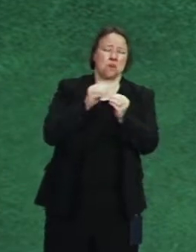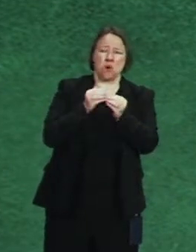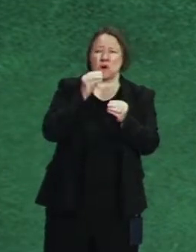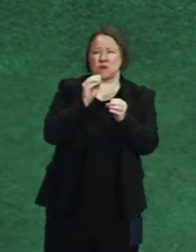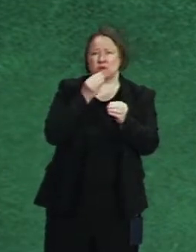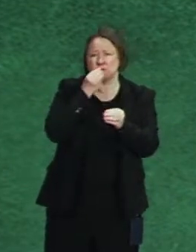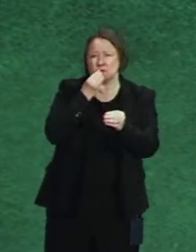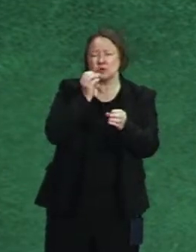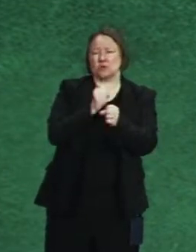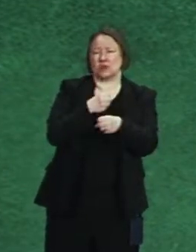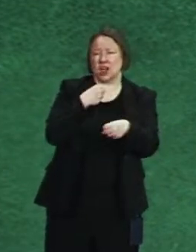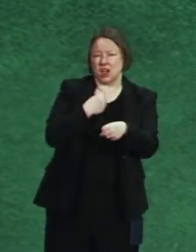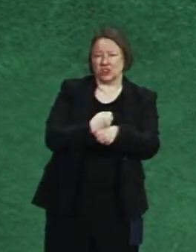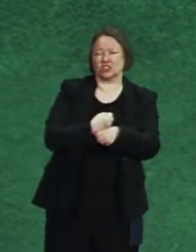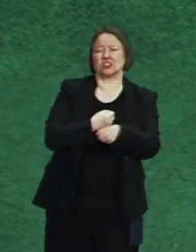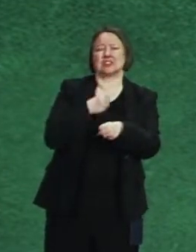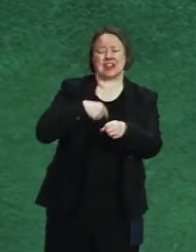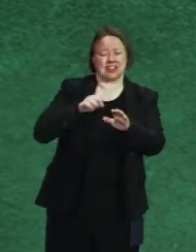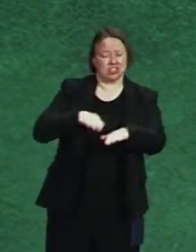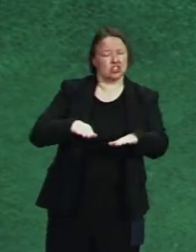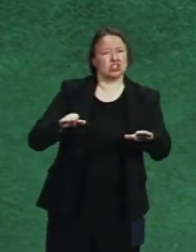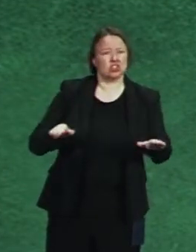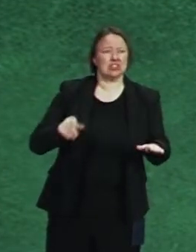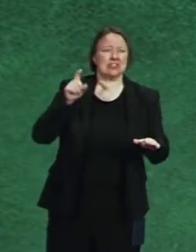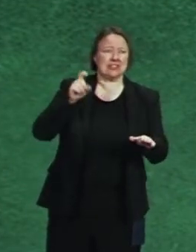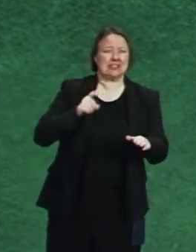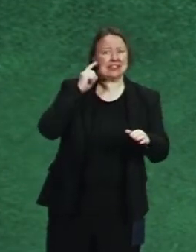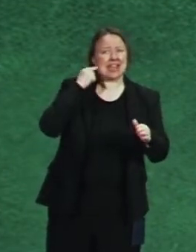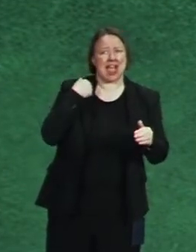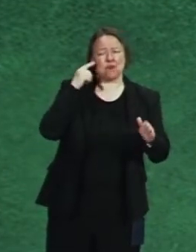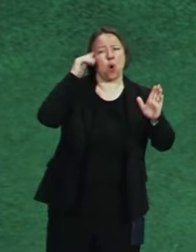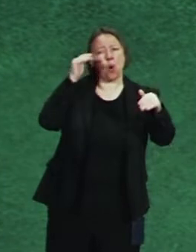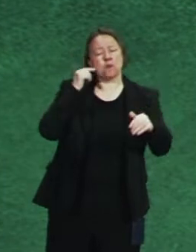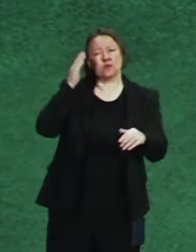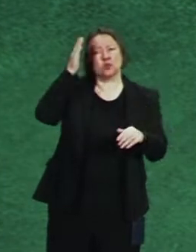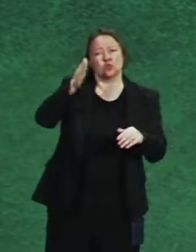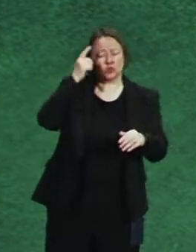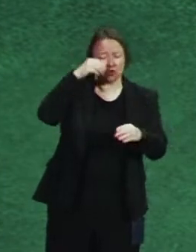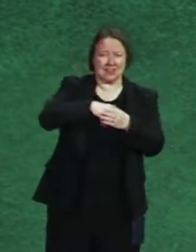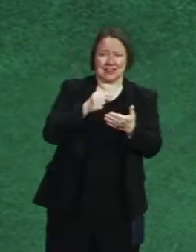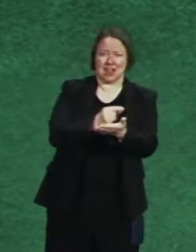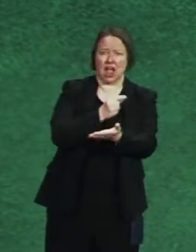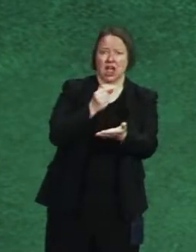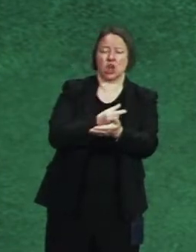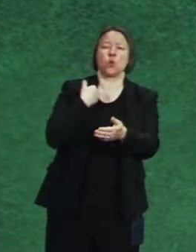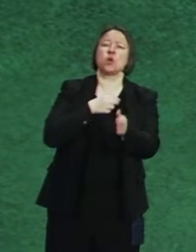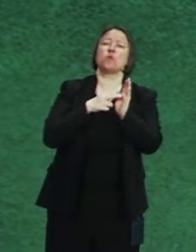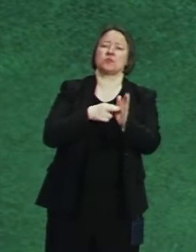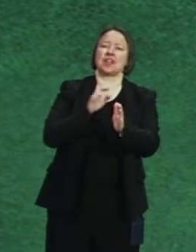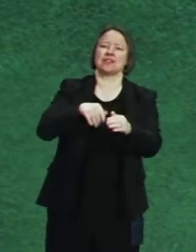needs a revolution, and our children, they need hope. In Ghana, we represent that hope.